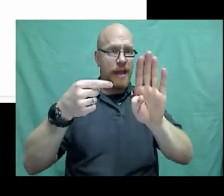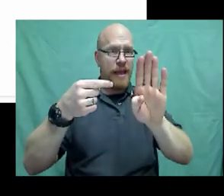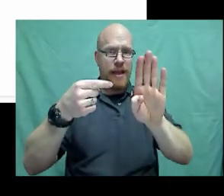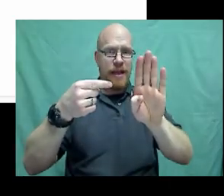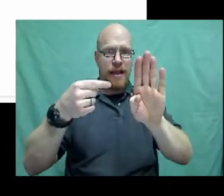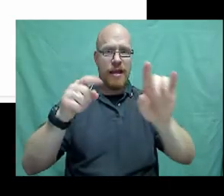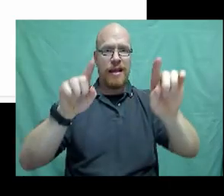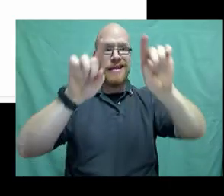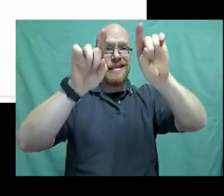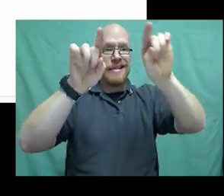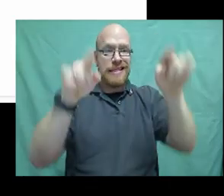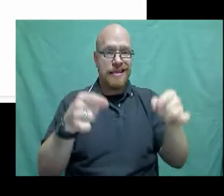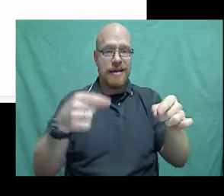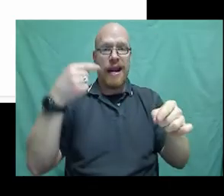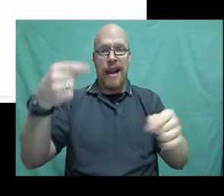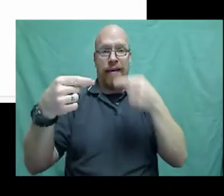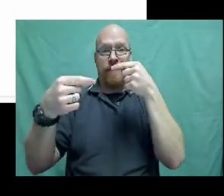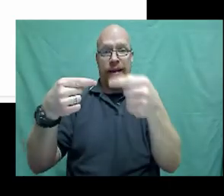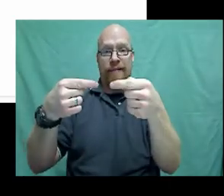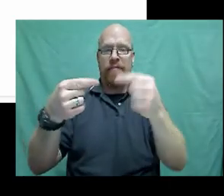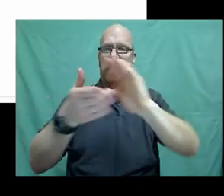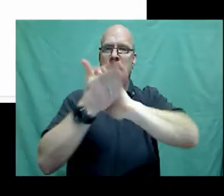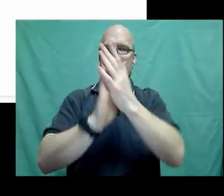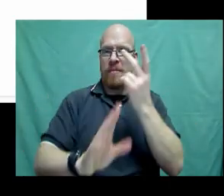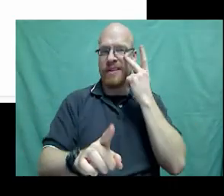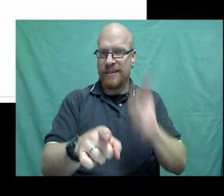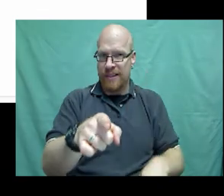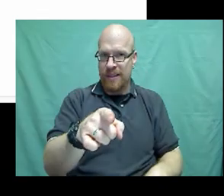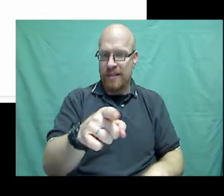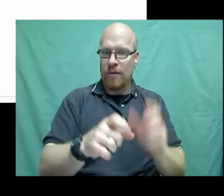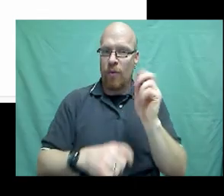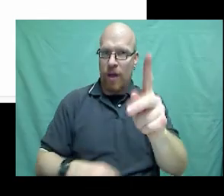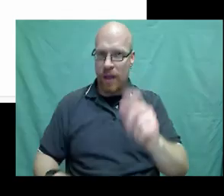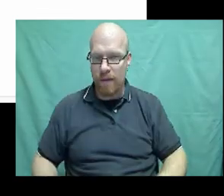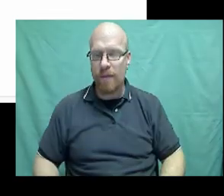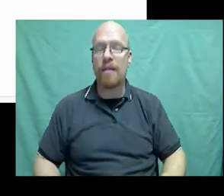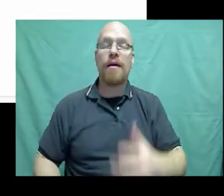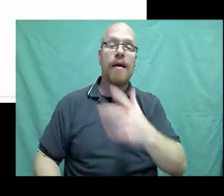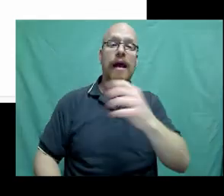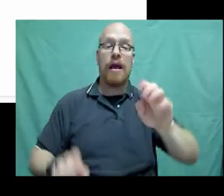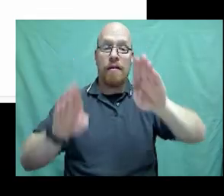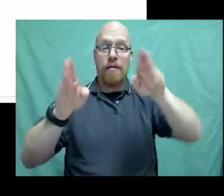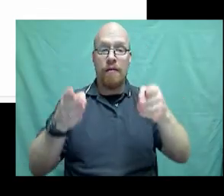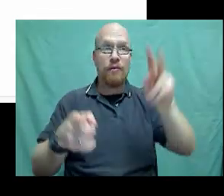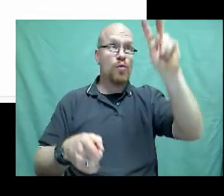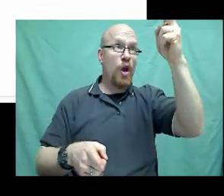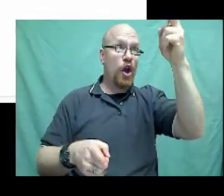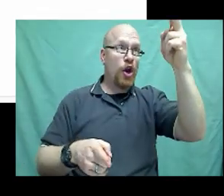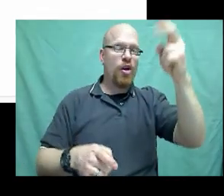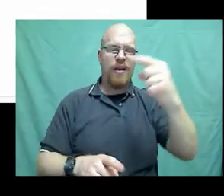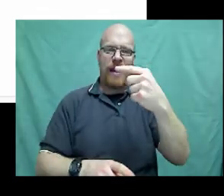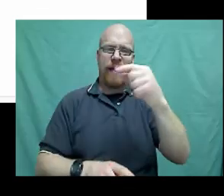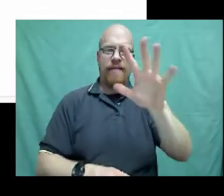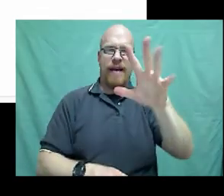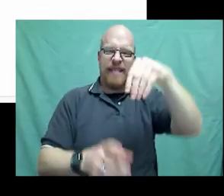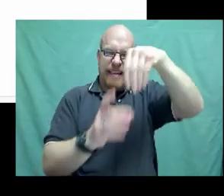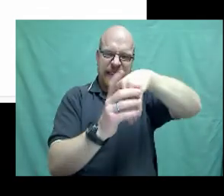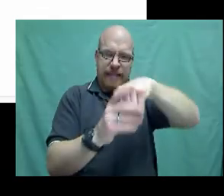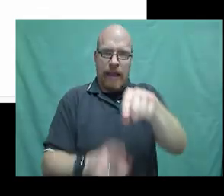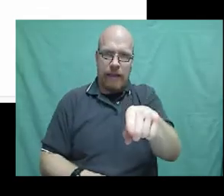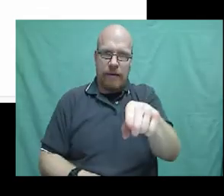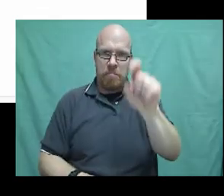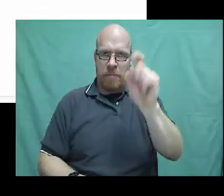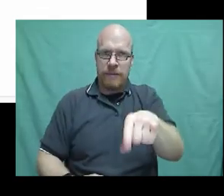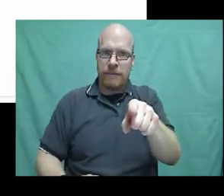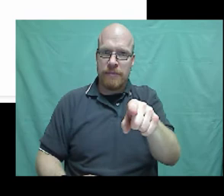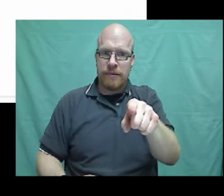it's negative 5 because of the formula. So really that negative 5, take the negative that is positive.